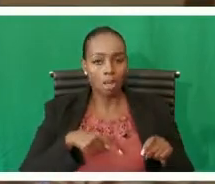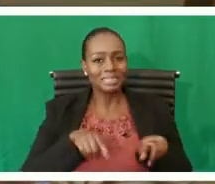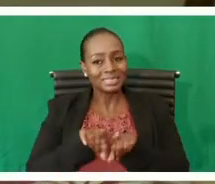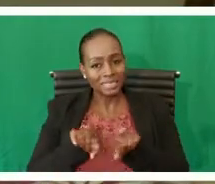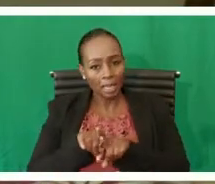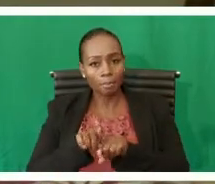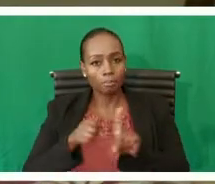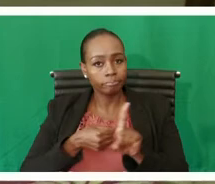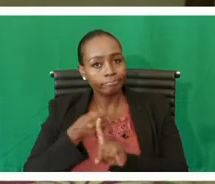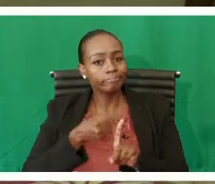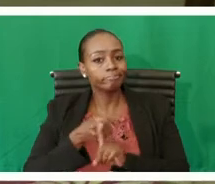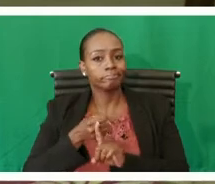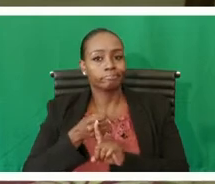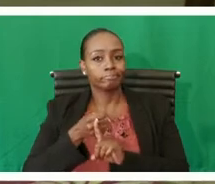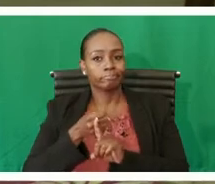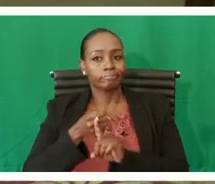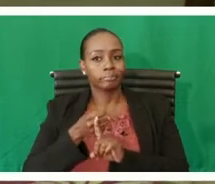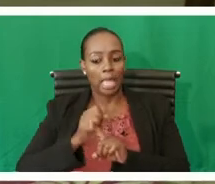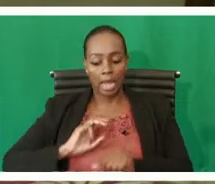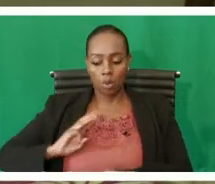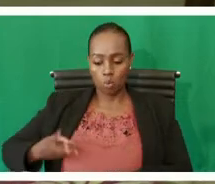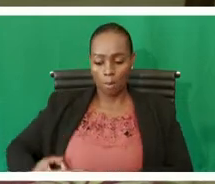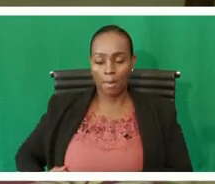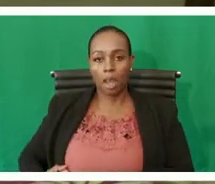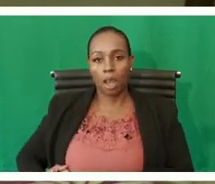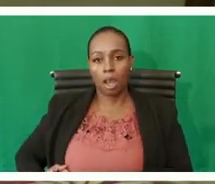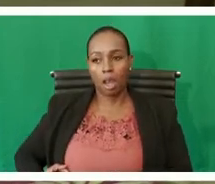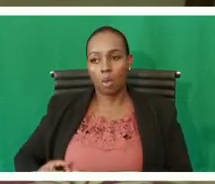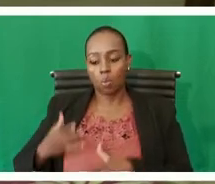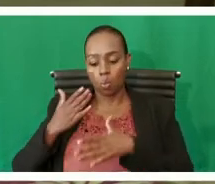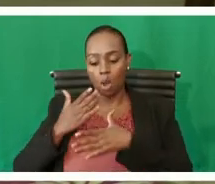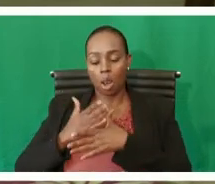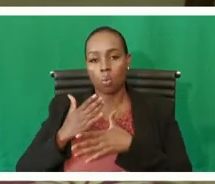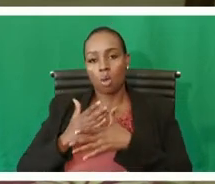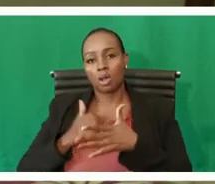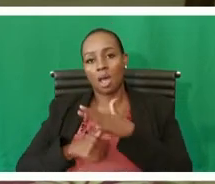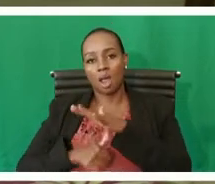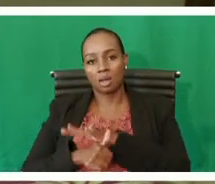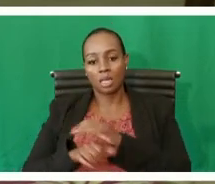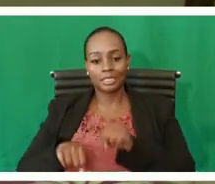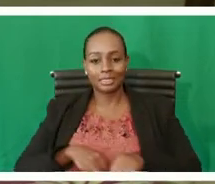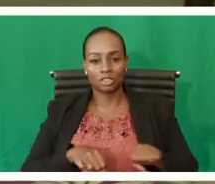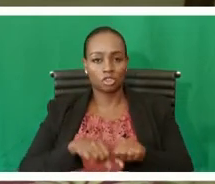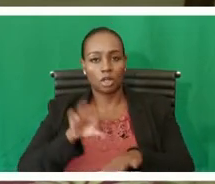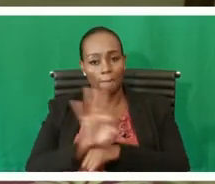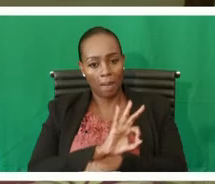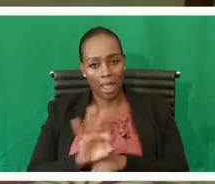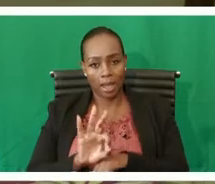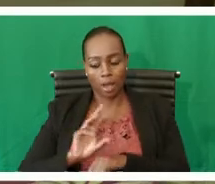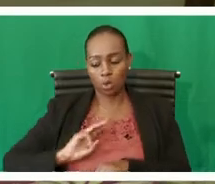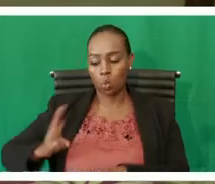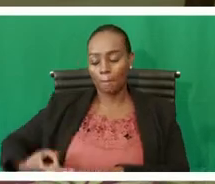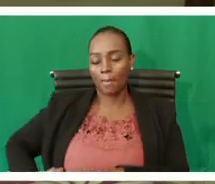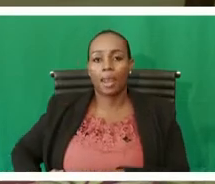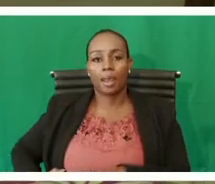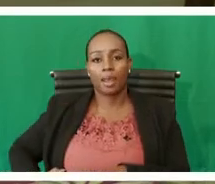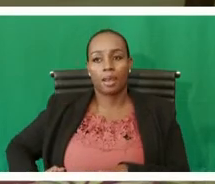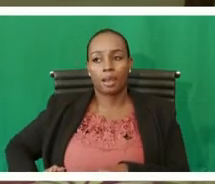on the gender-based violence and femicide in accordance with the National Strategic Plan on Gender-Based Violence and